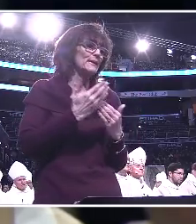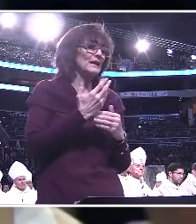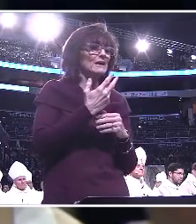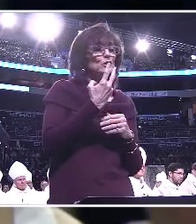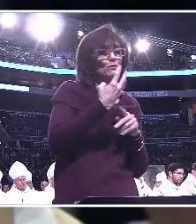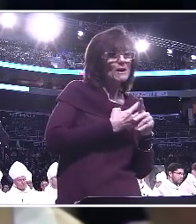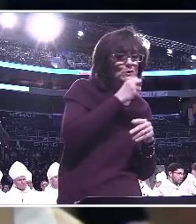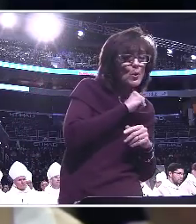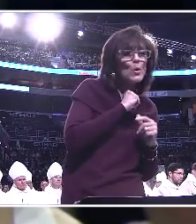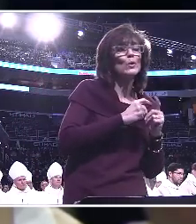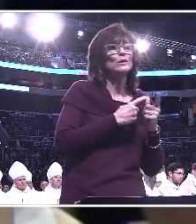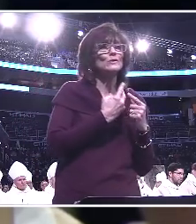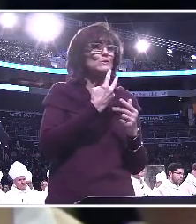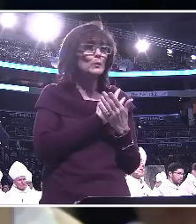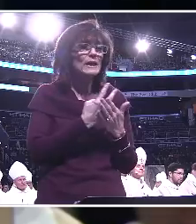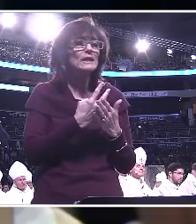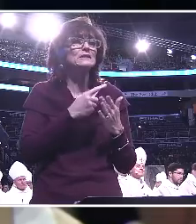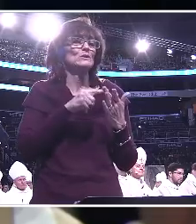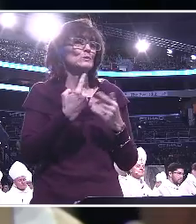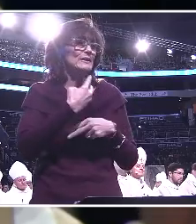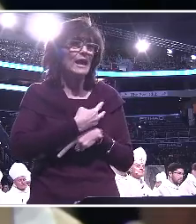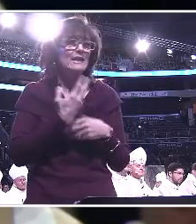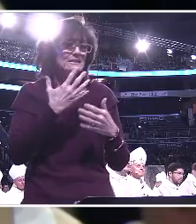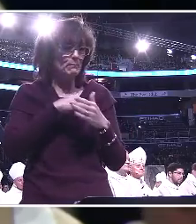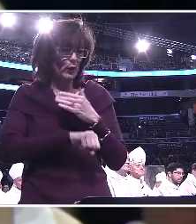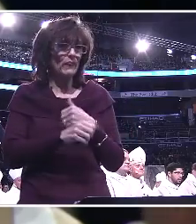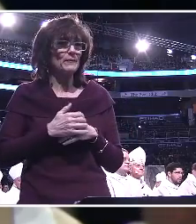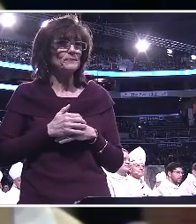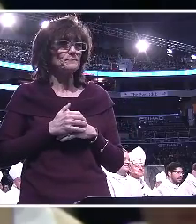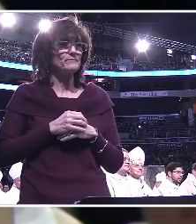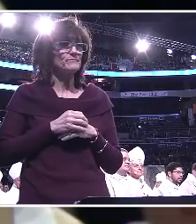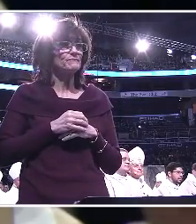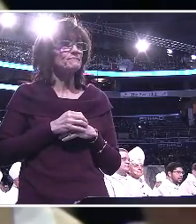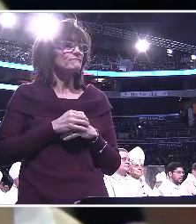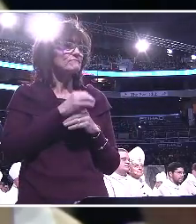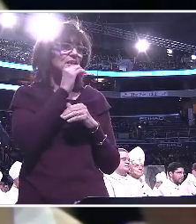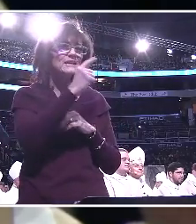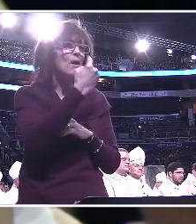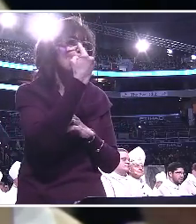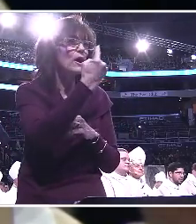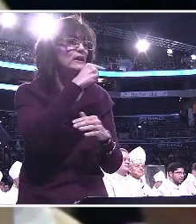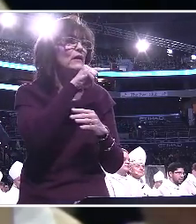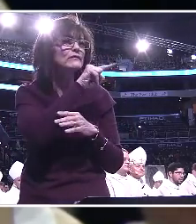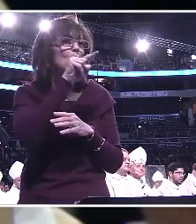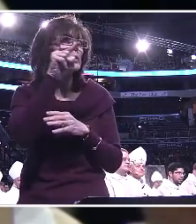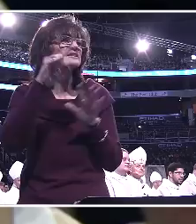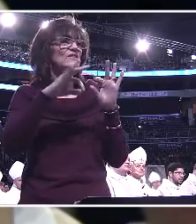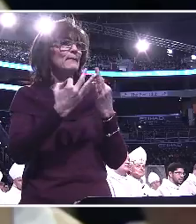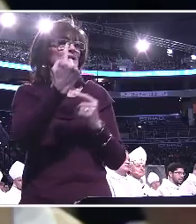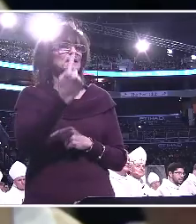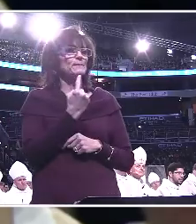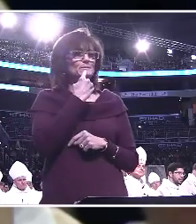weeks, a couple days after birth. But not a single one of those families comes to me and says, "You know what,